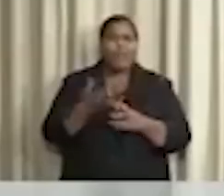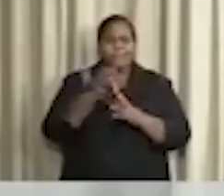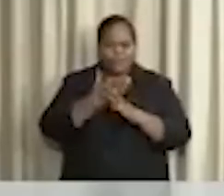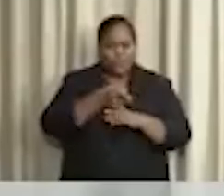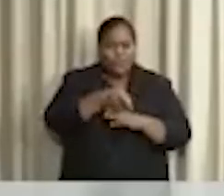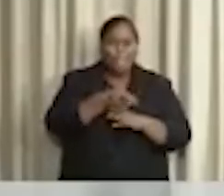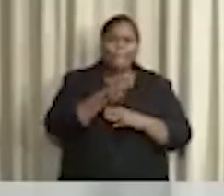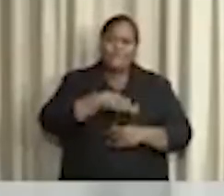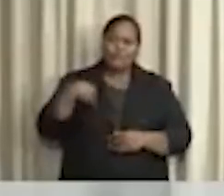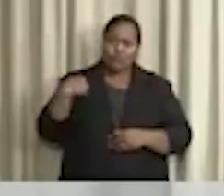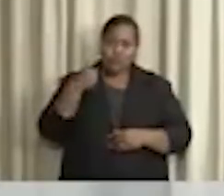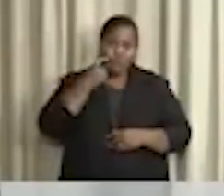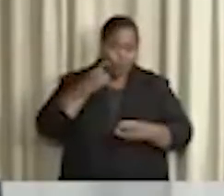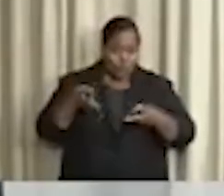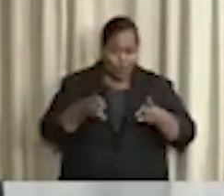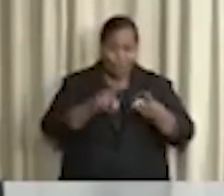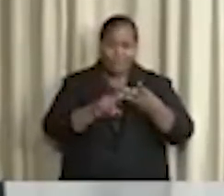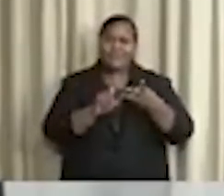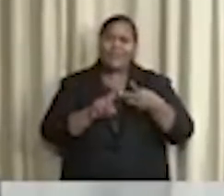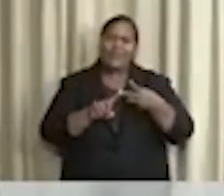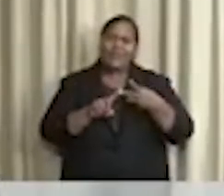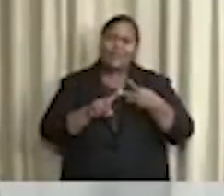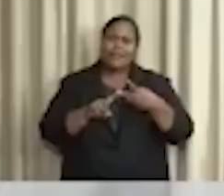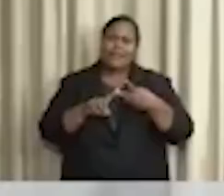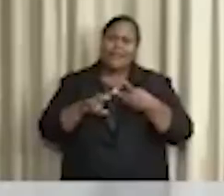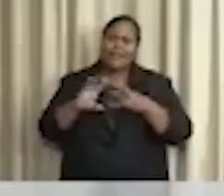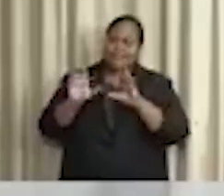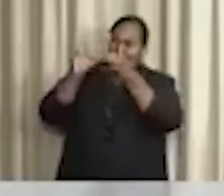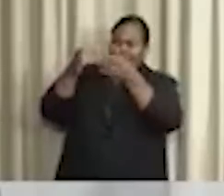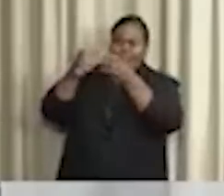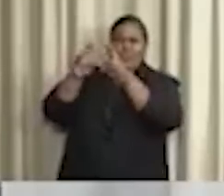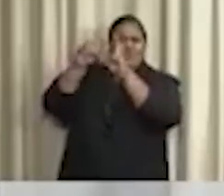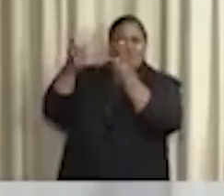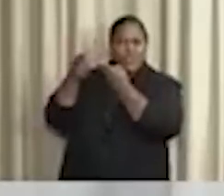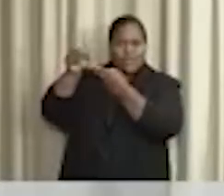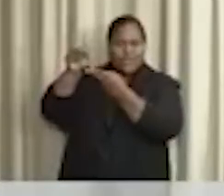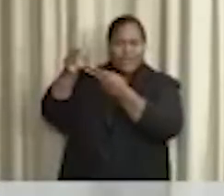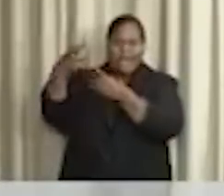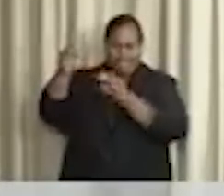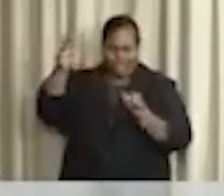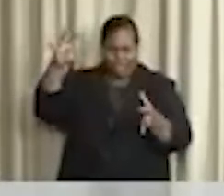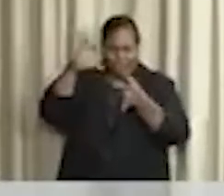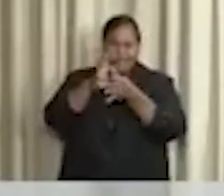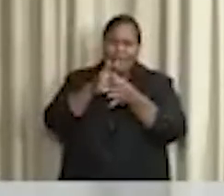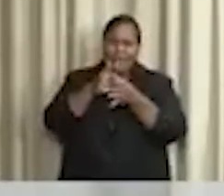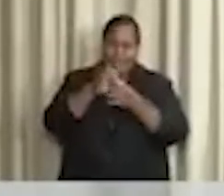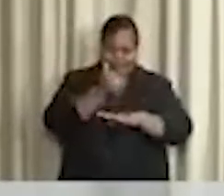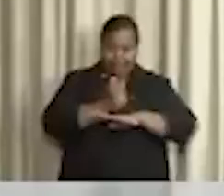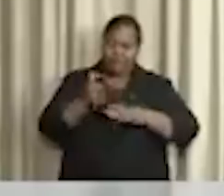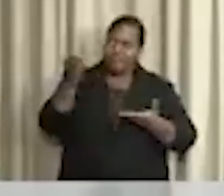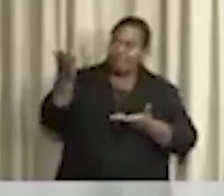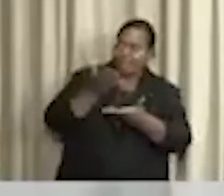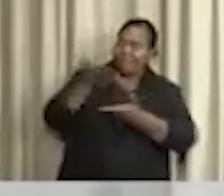and the International Union for Conservation of Nature and Natural Resources for